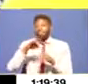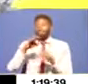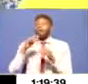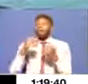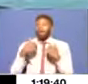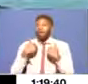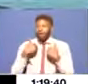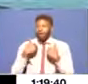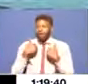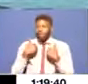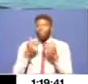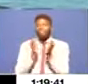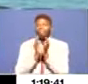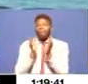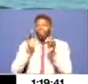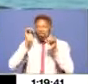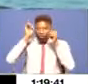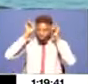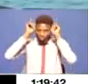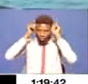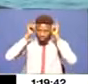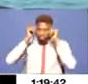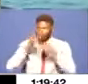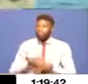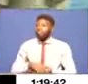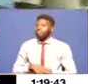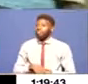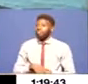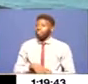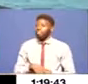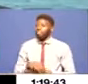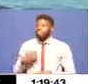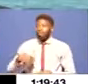public Wi-Fi zone. Vile tuna jumba ambalo